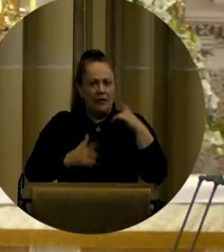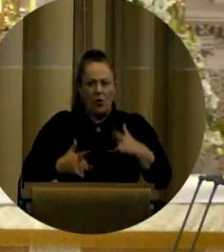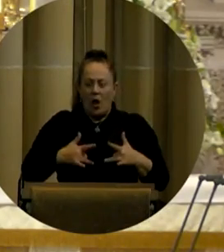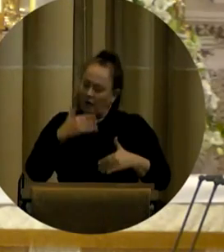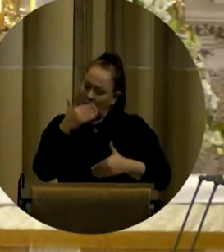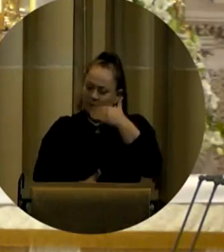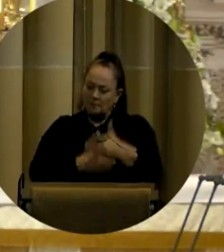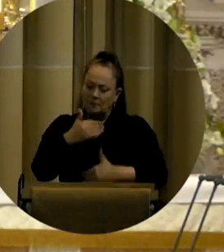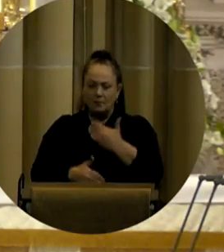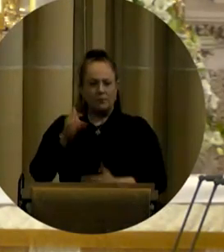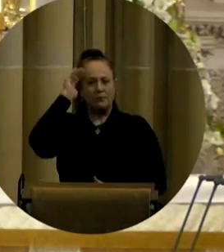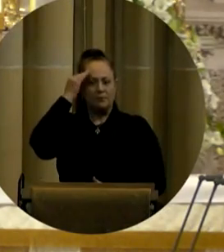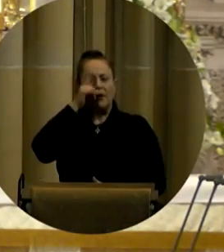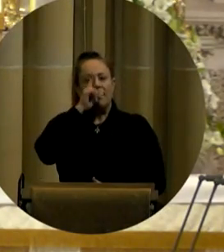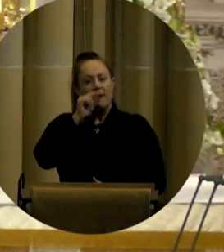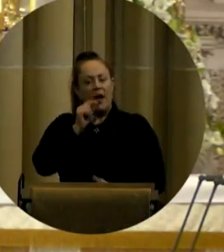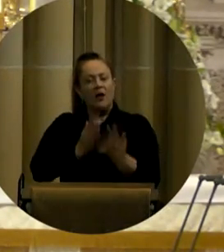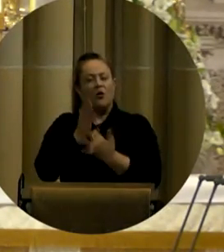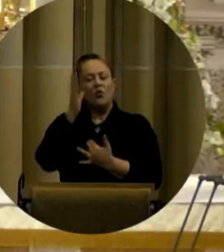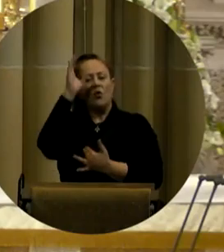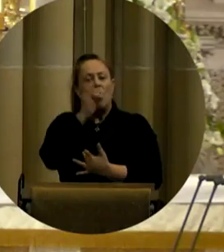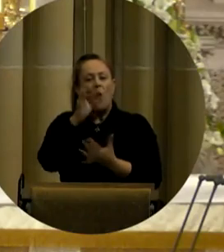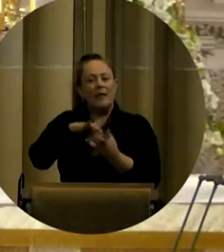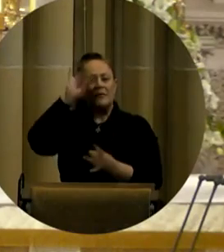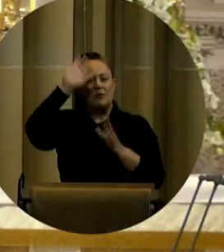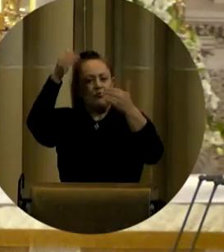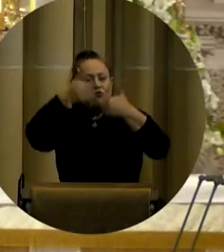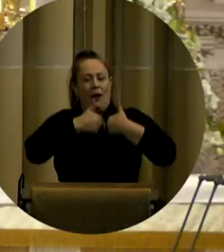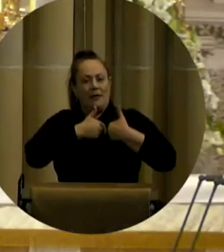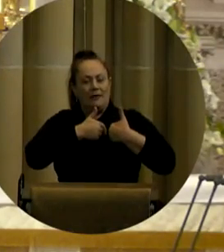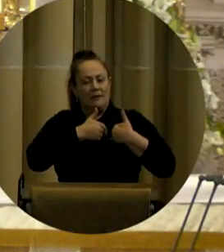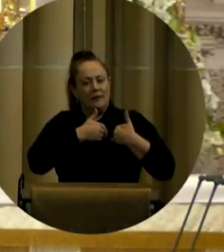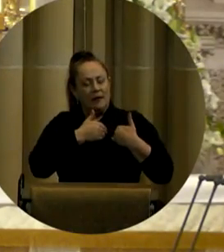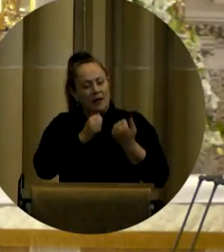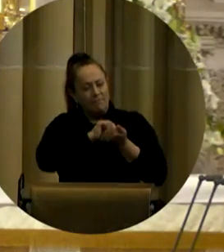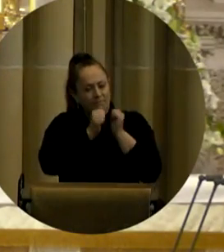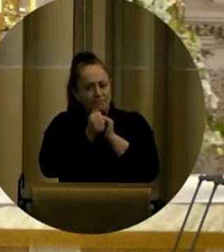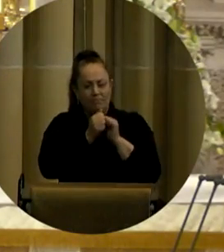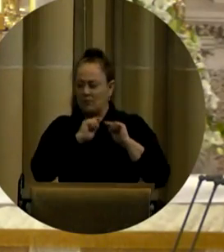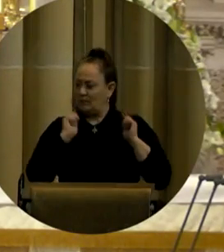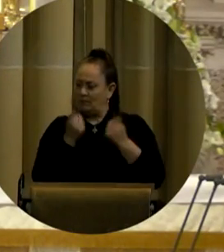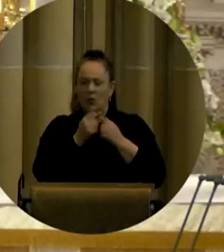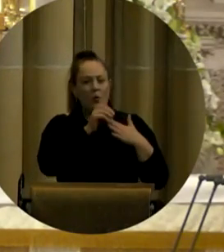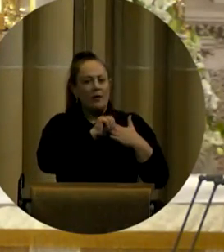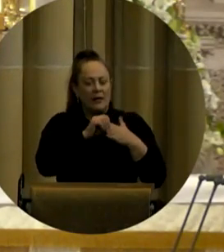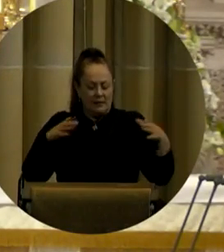on. In the grace of the Holy Spirit and the company of fellow believers,